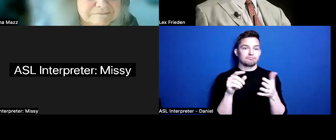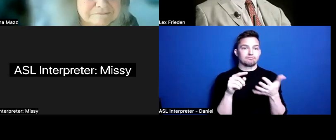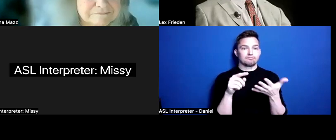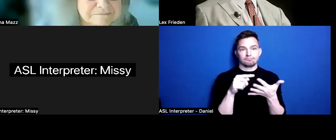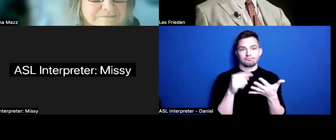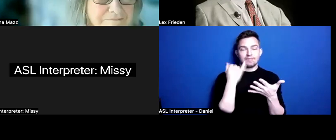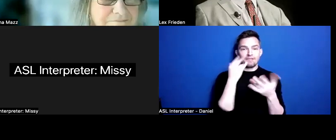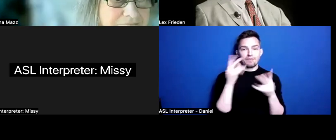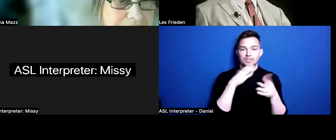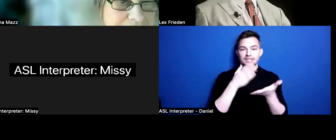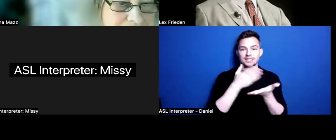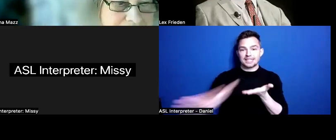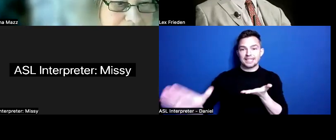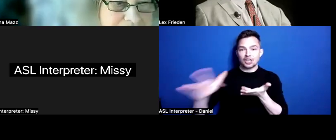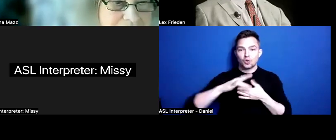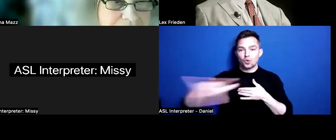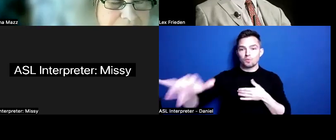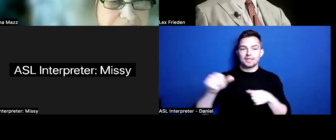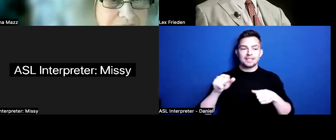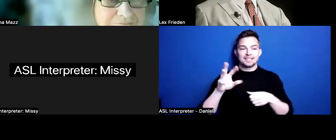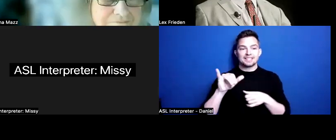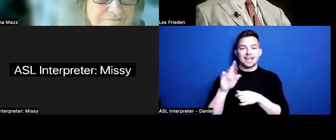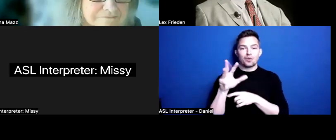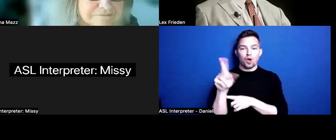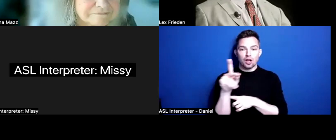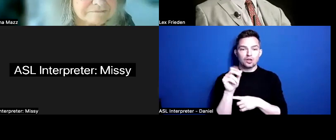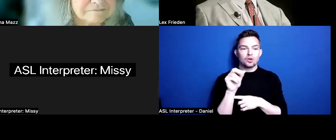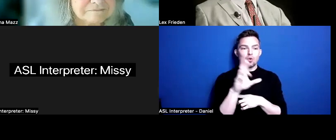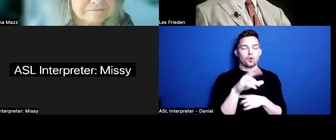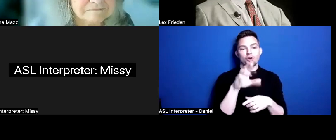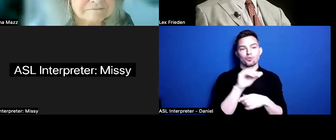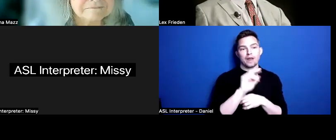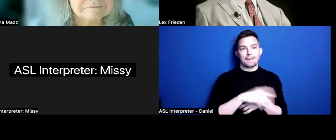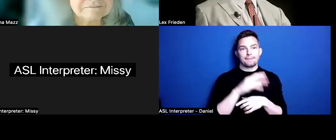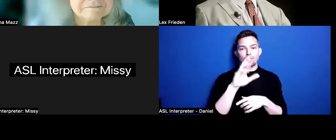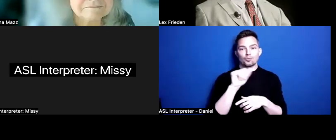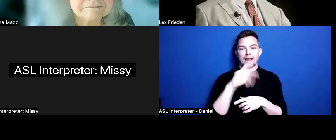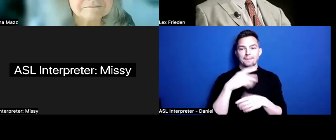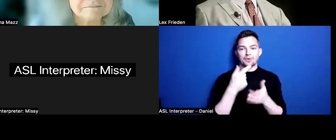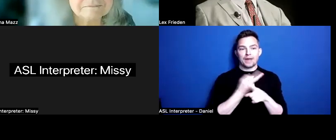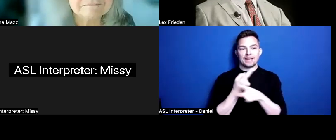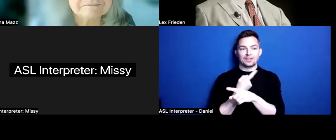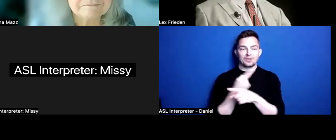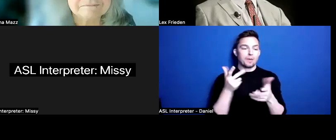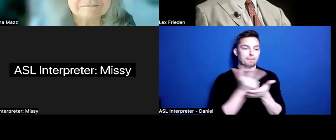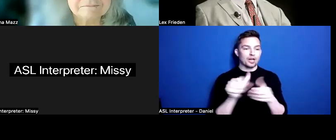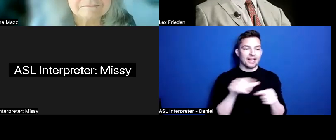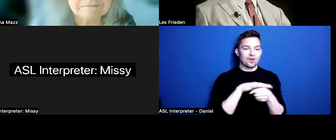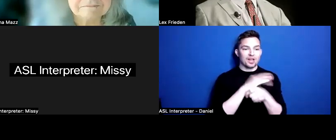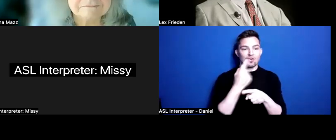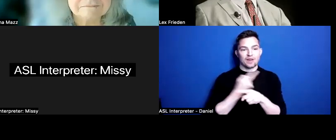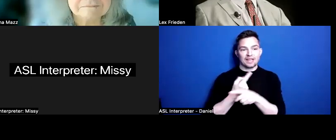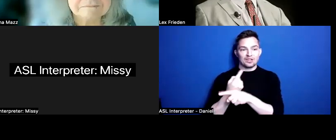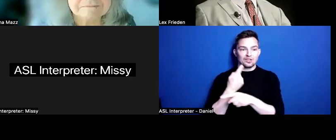clear the sidewalk, who doesn't clear the ramp on a regular basis, or the entrance on the regular basis, or the parking lot on a regular basis, or, you